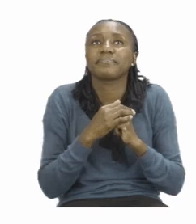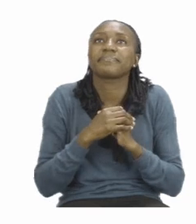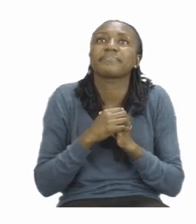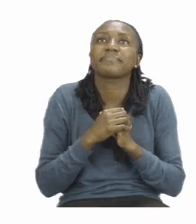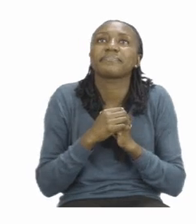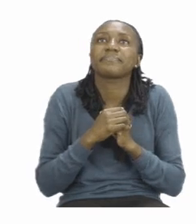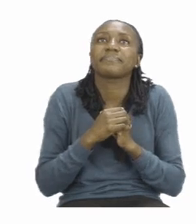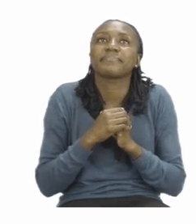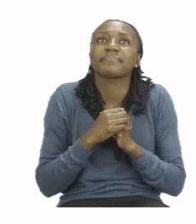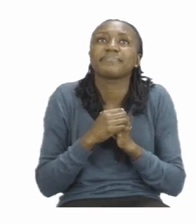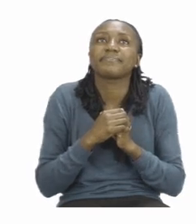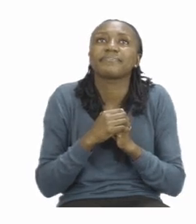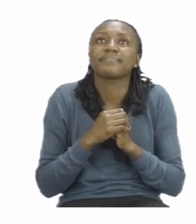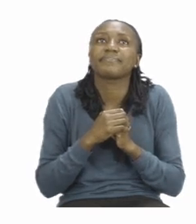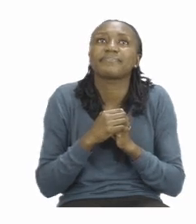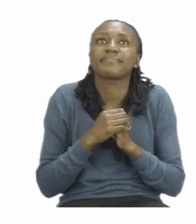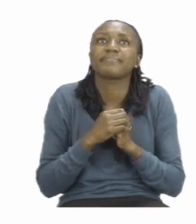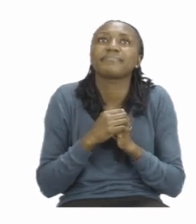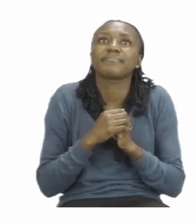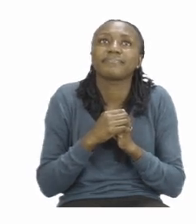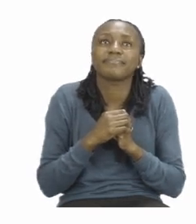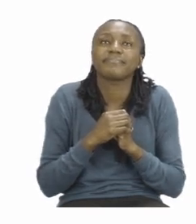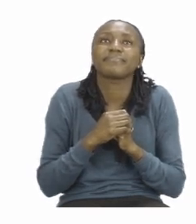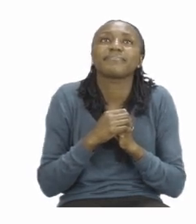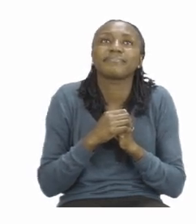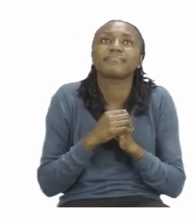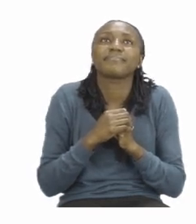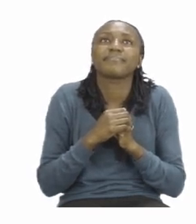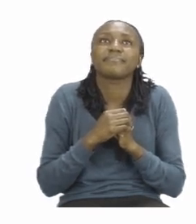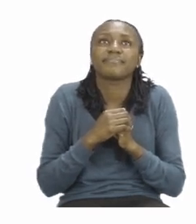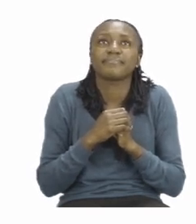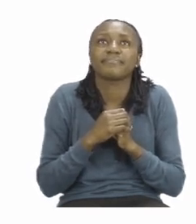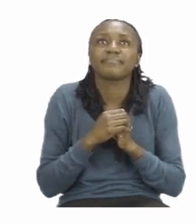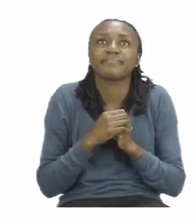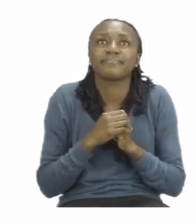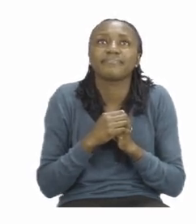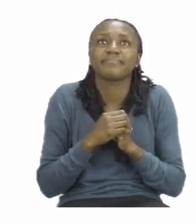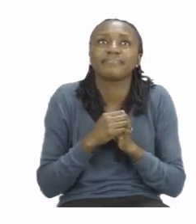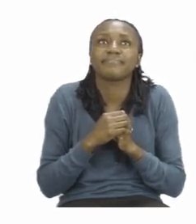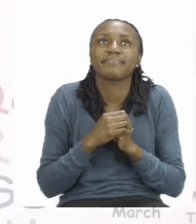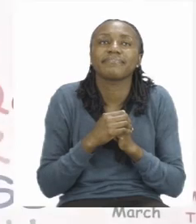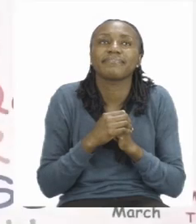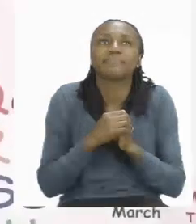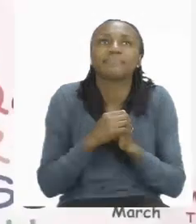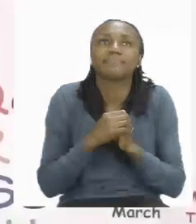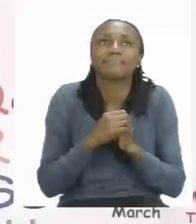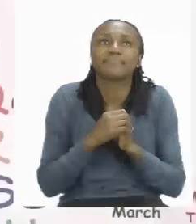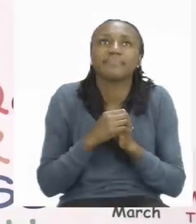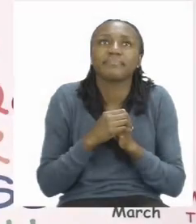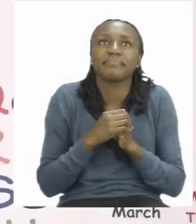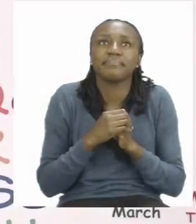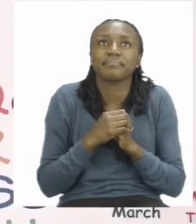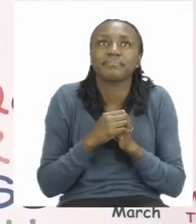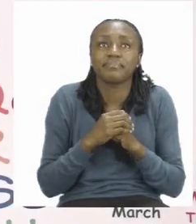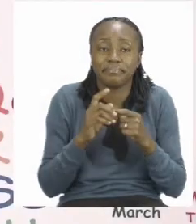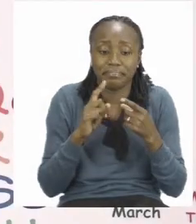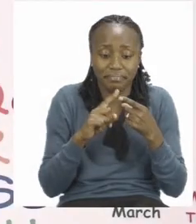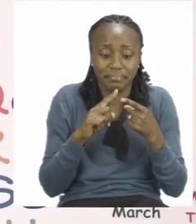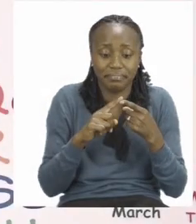act out so that we know which picture belongs to which word. The first word we have